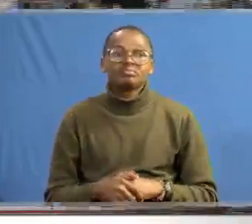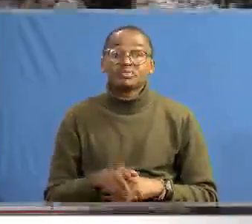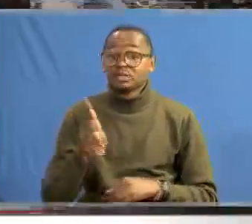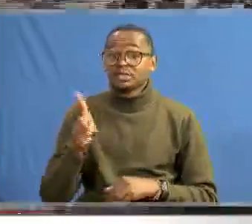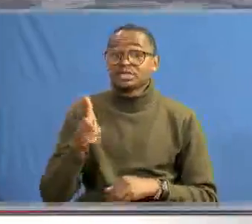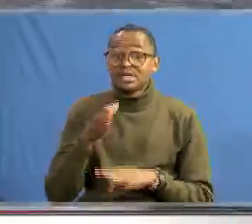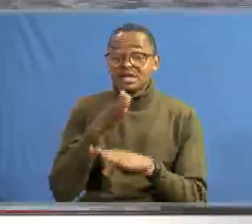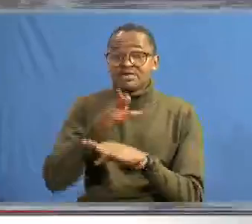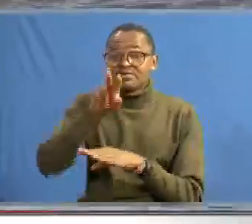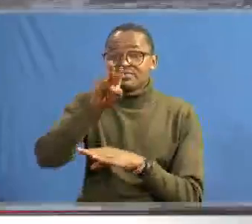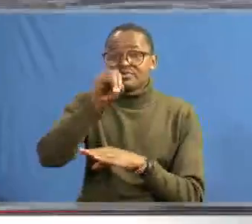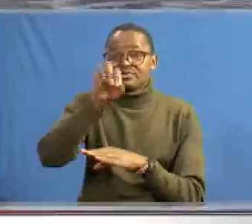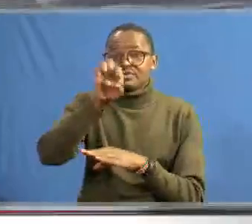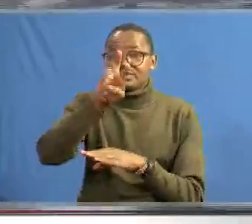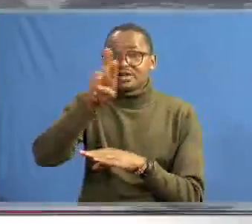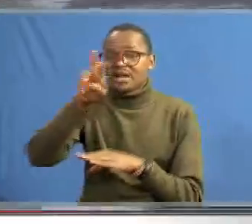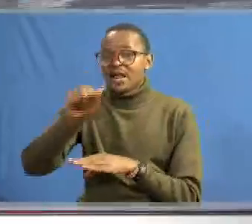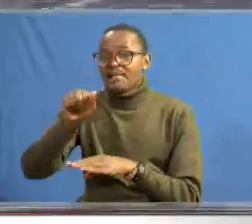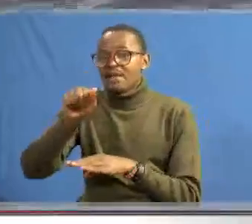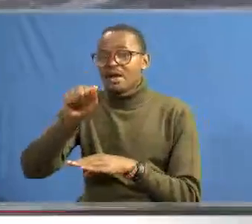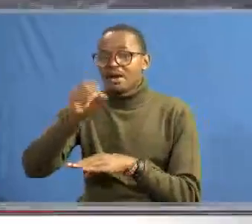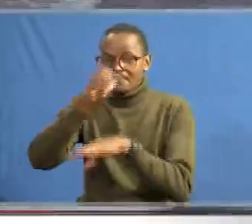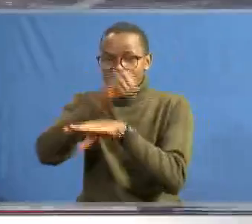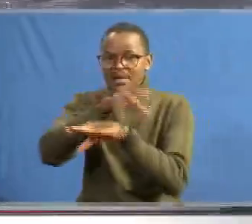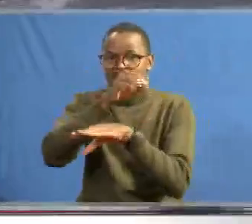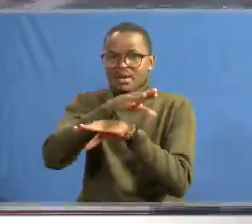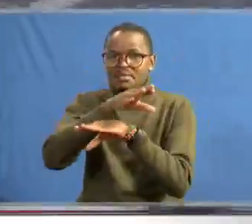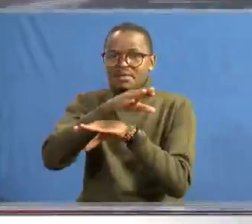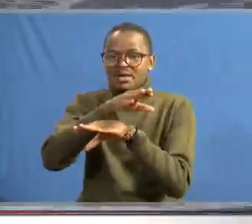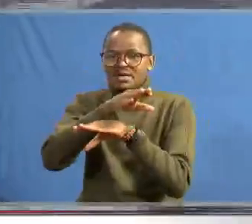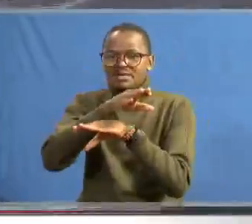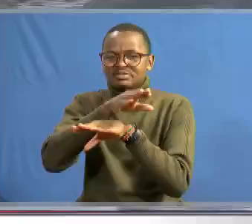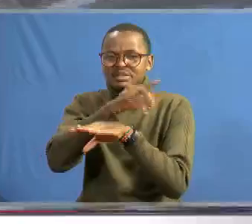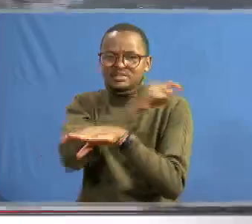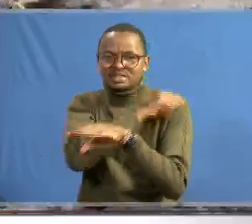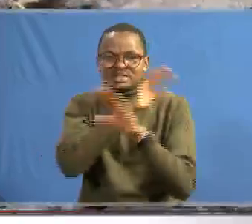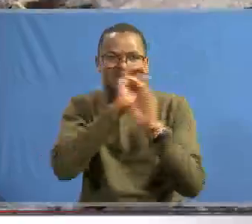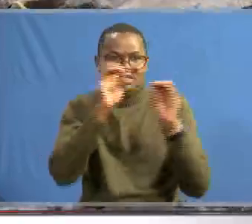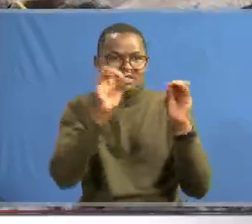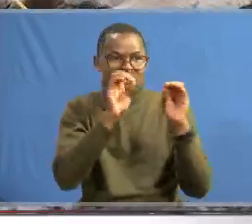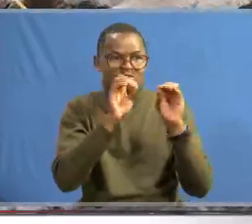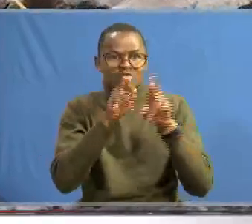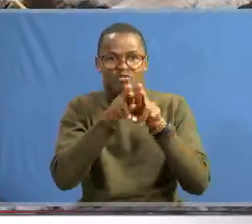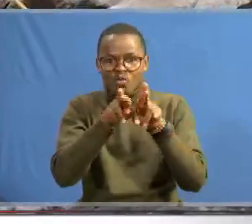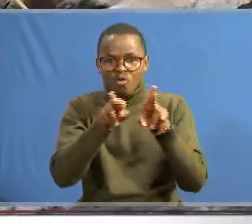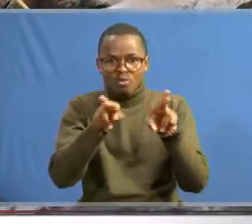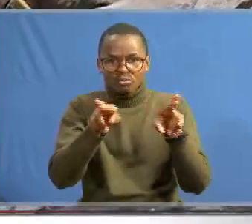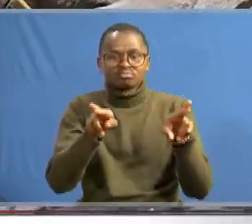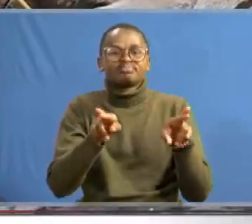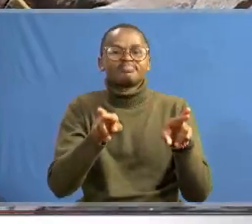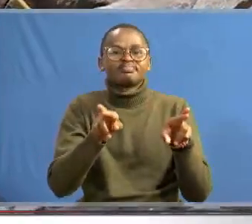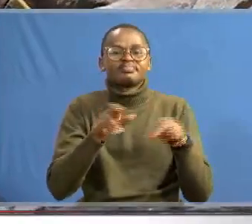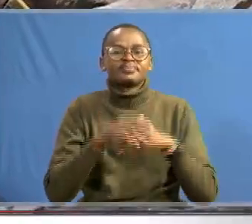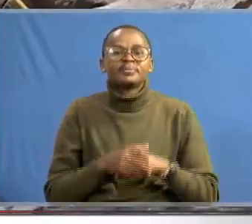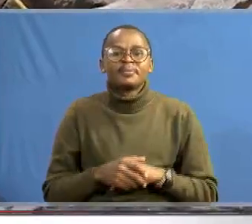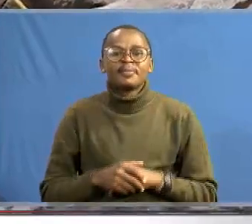This is after NEMA established companies discharging untreated waste effluents in Nairobi River.